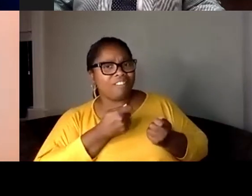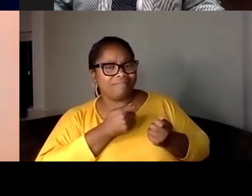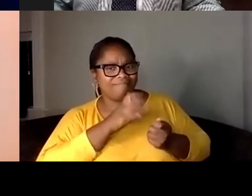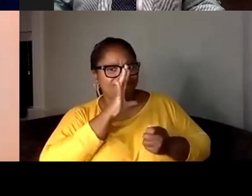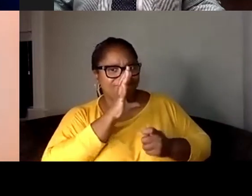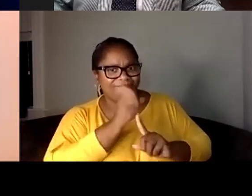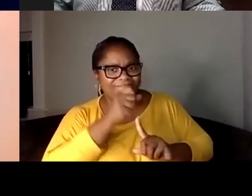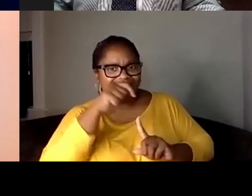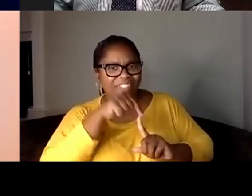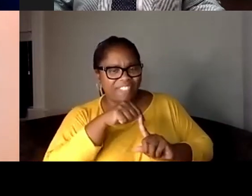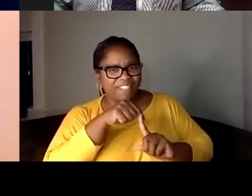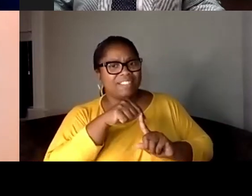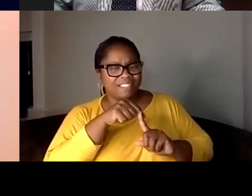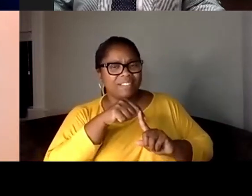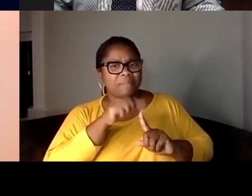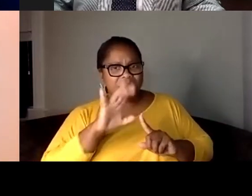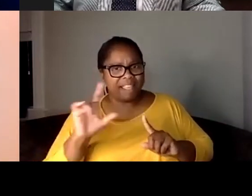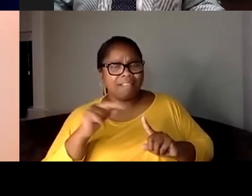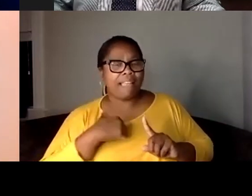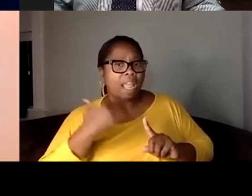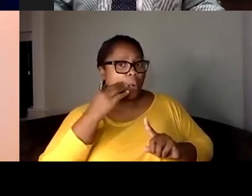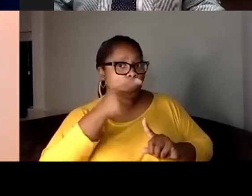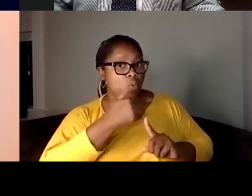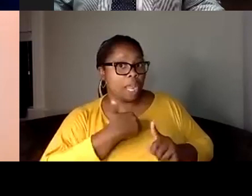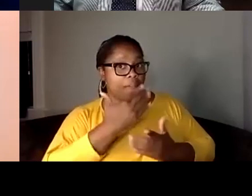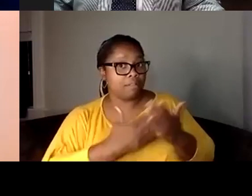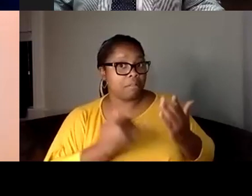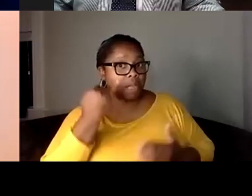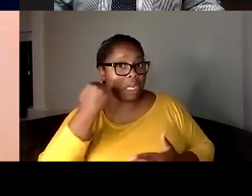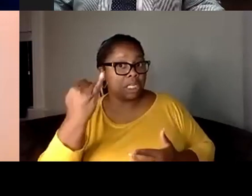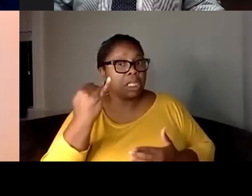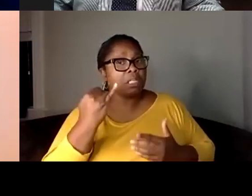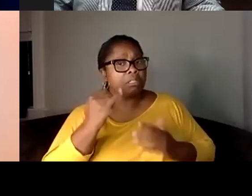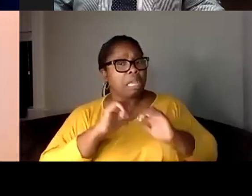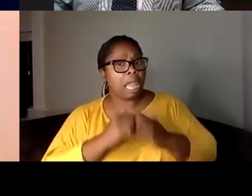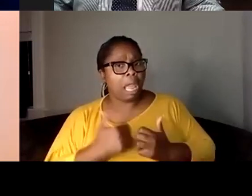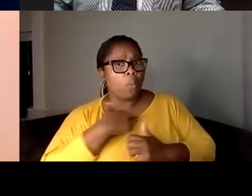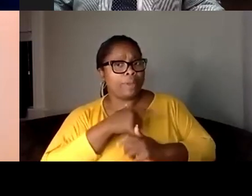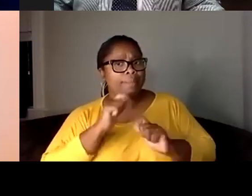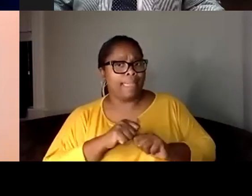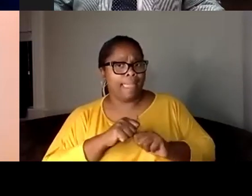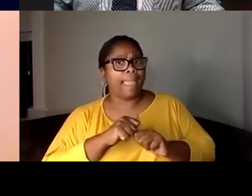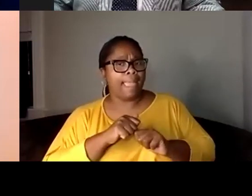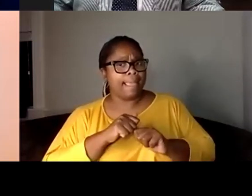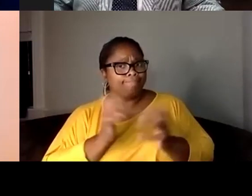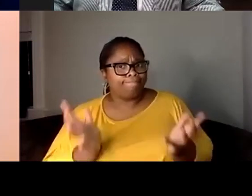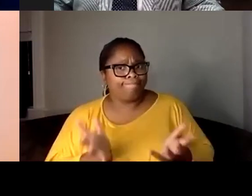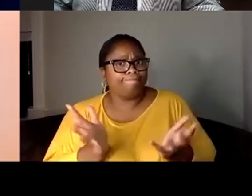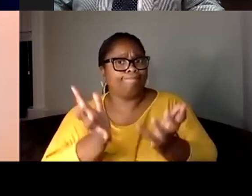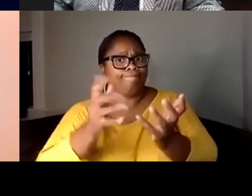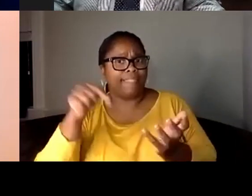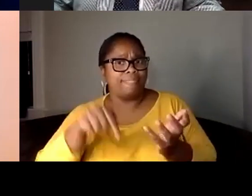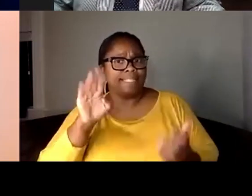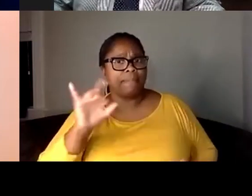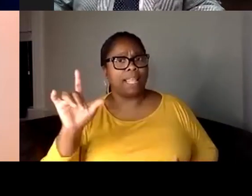have some ideas for us around how we can move this bill forward, because just